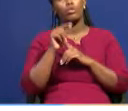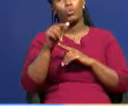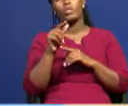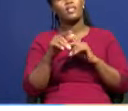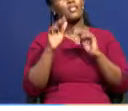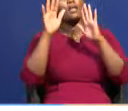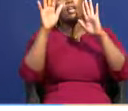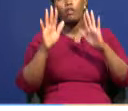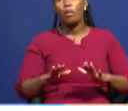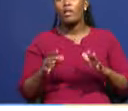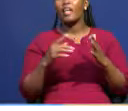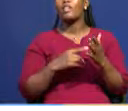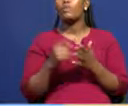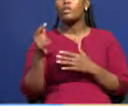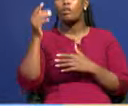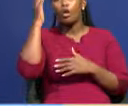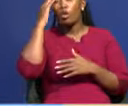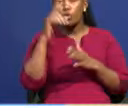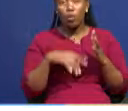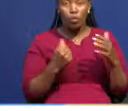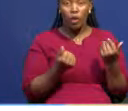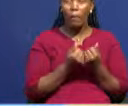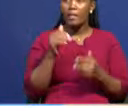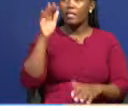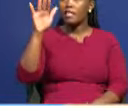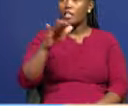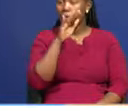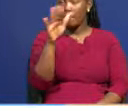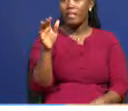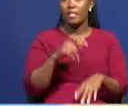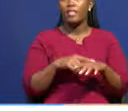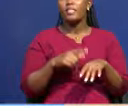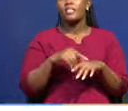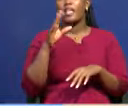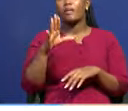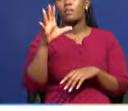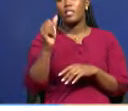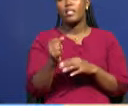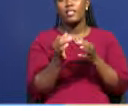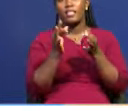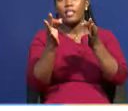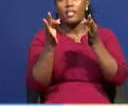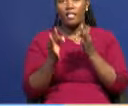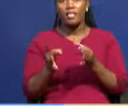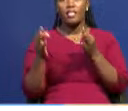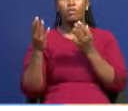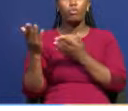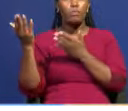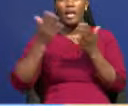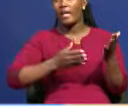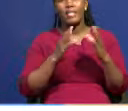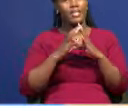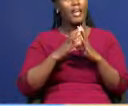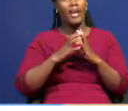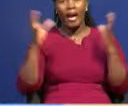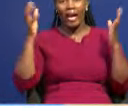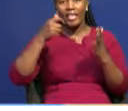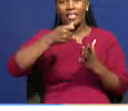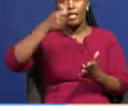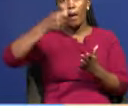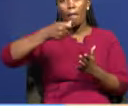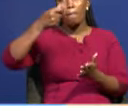await to see what will happen at the corridors of the August House, where the Treasury Cabinet Secretary Ukur Yatani will be presenting the ever highest budget we have in our country